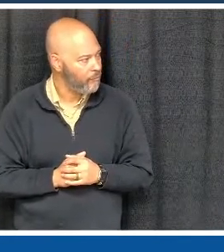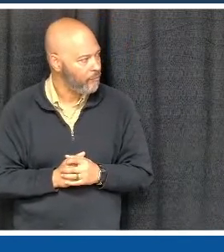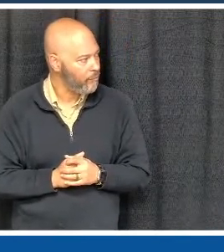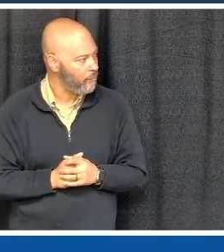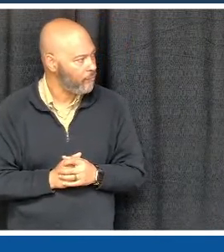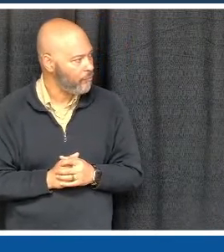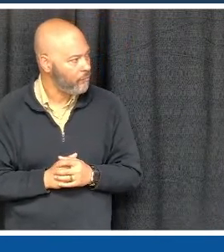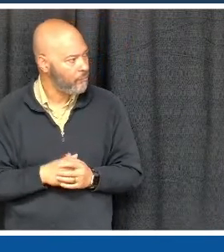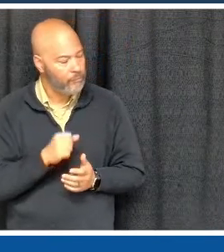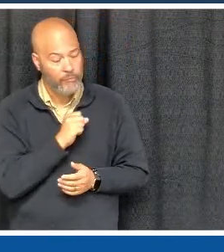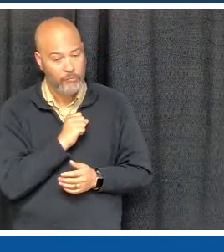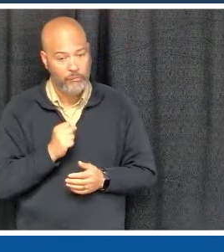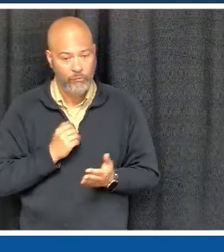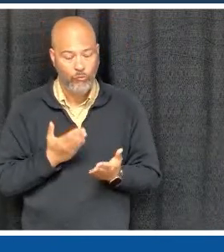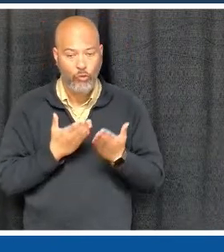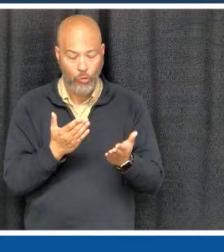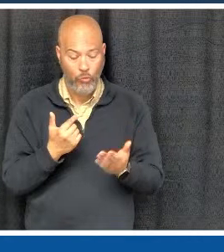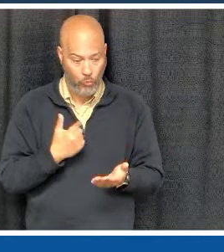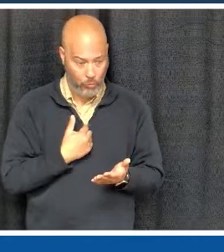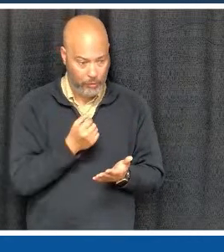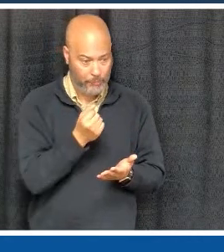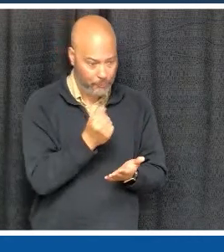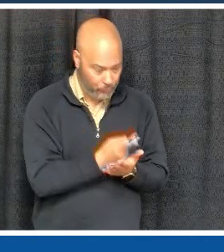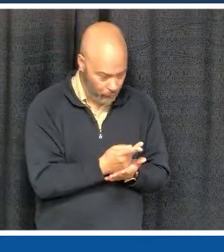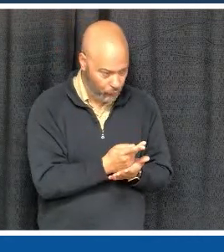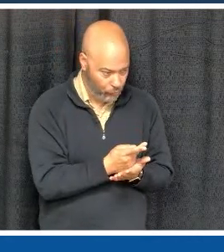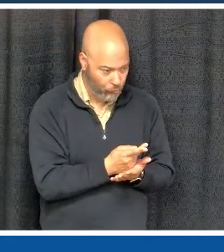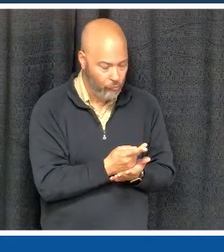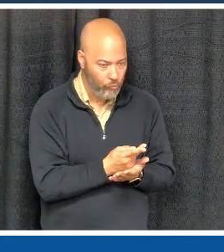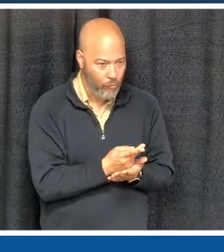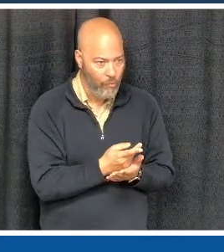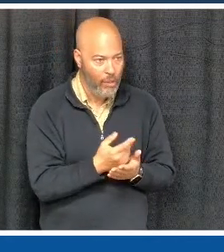So staff recommendation, we're approving it, and it does have